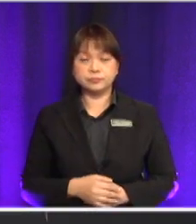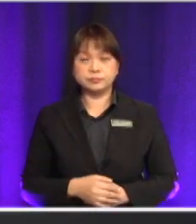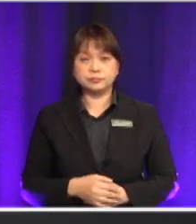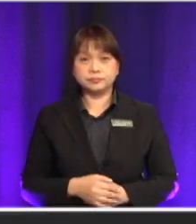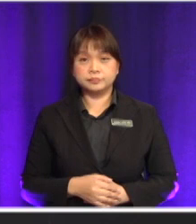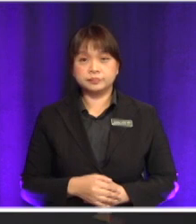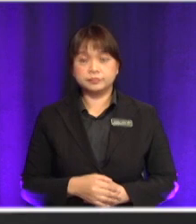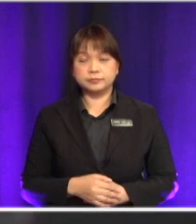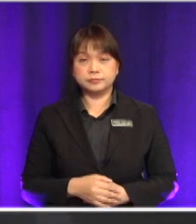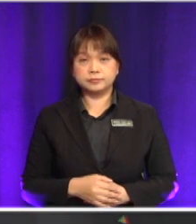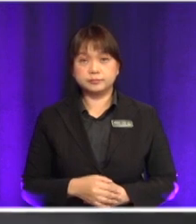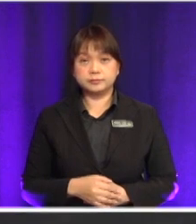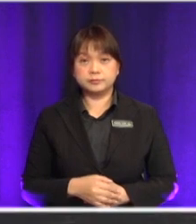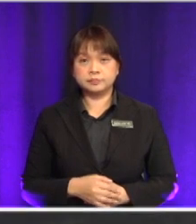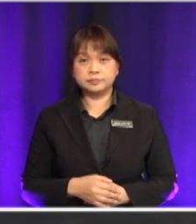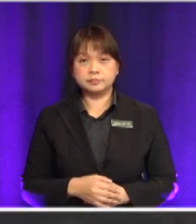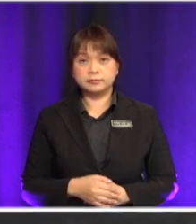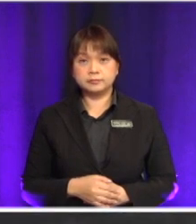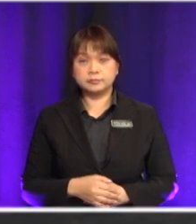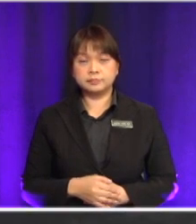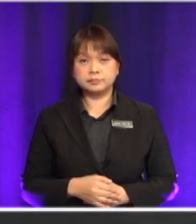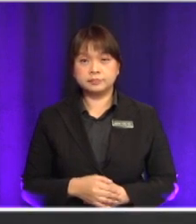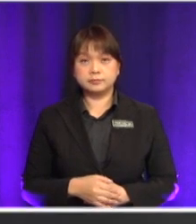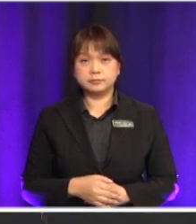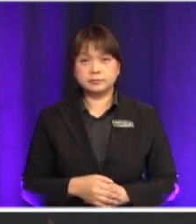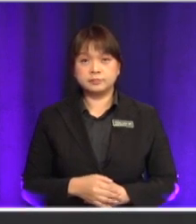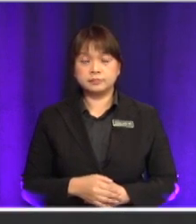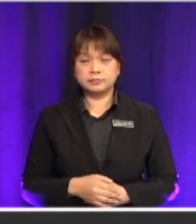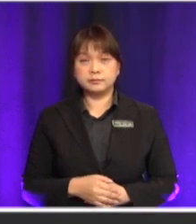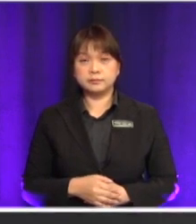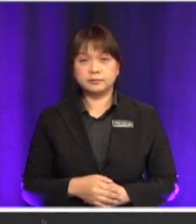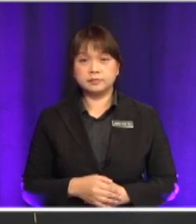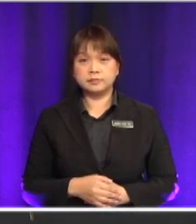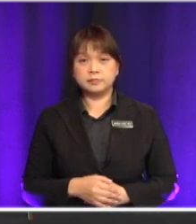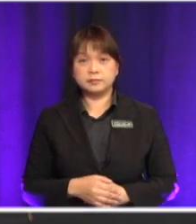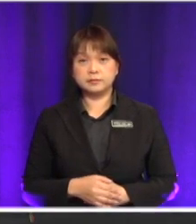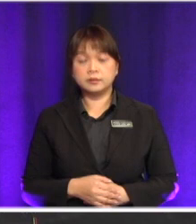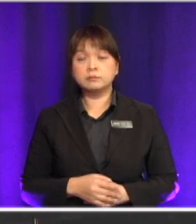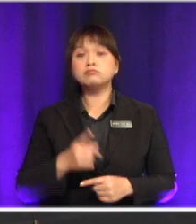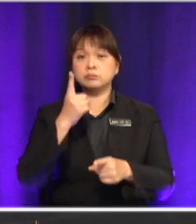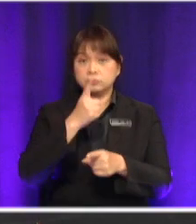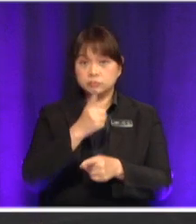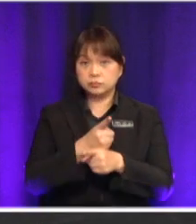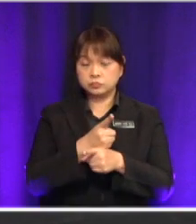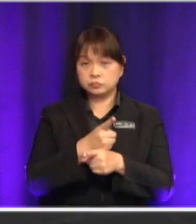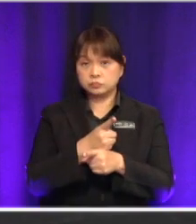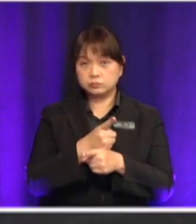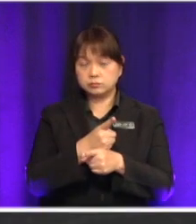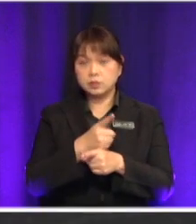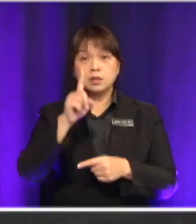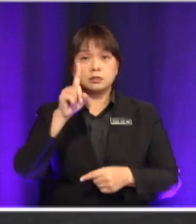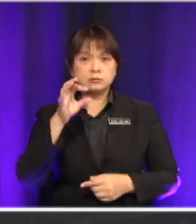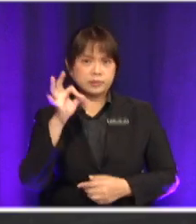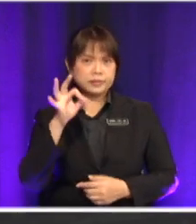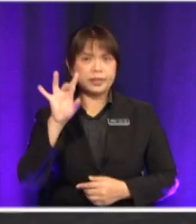In 1984, the government knows everything. Yes, thank you, Harshini. True. In 1984, is that true?